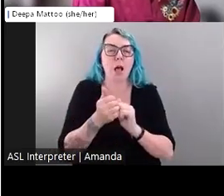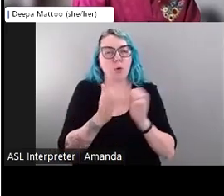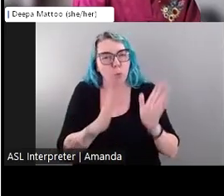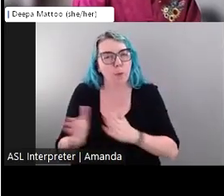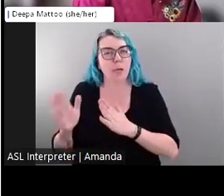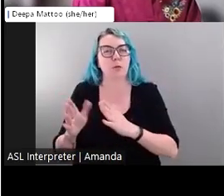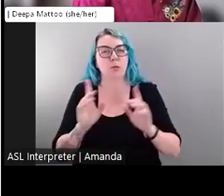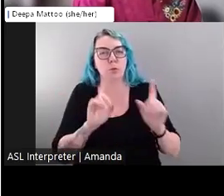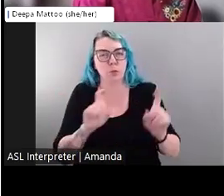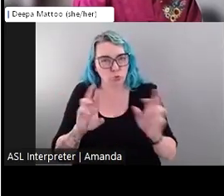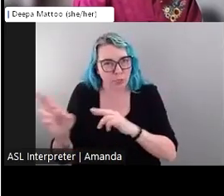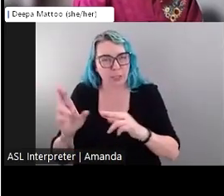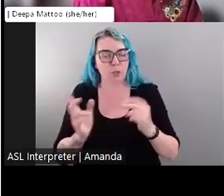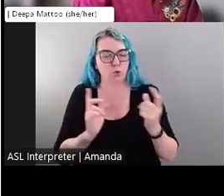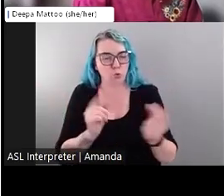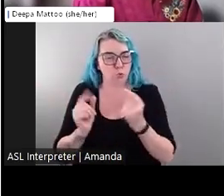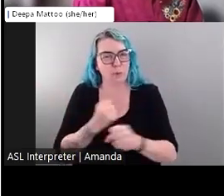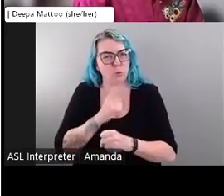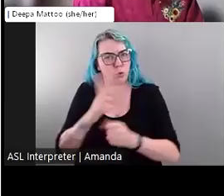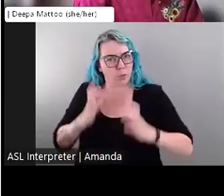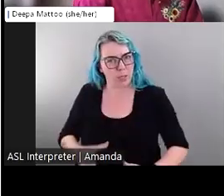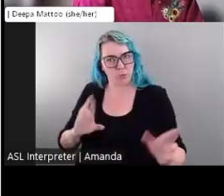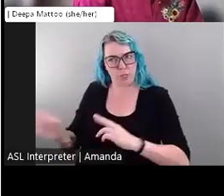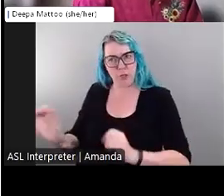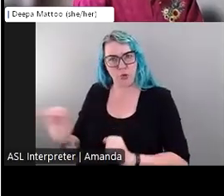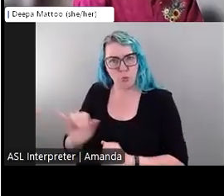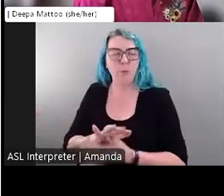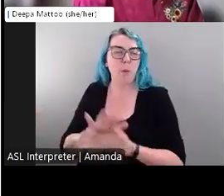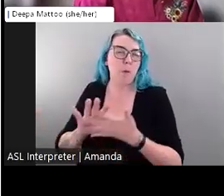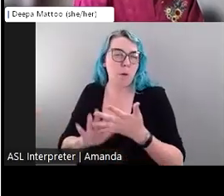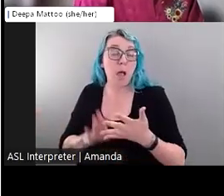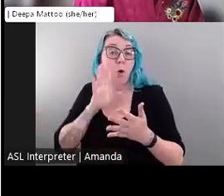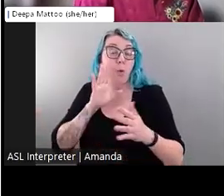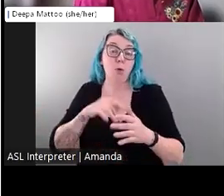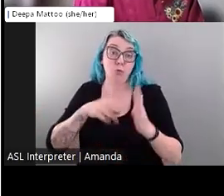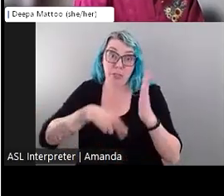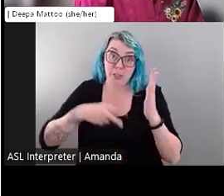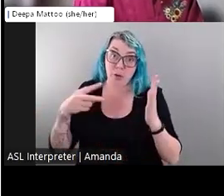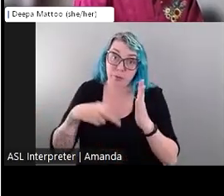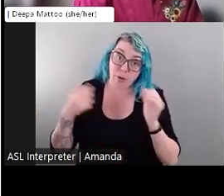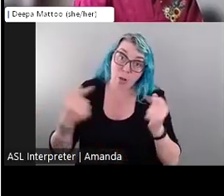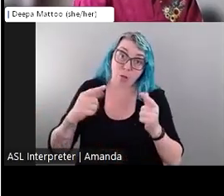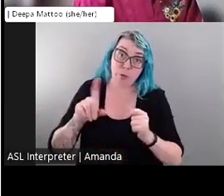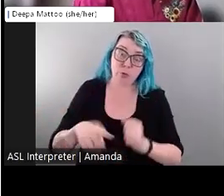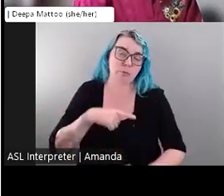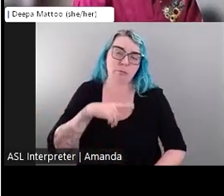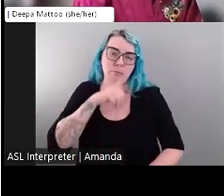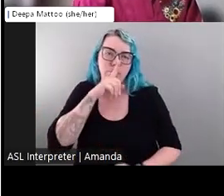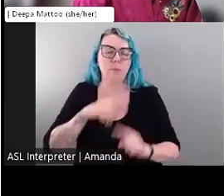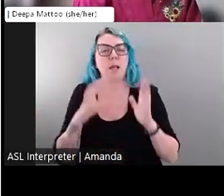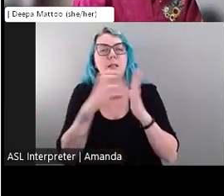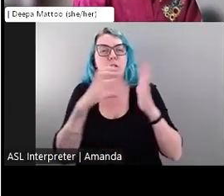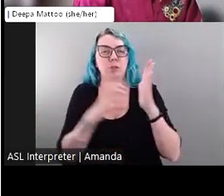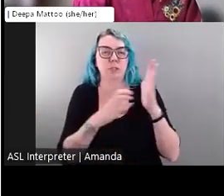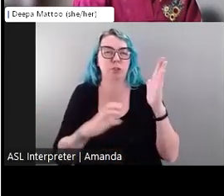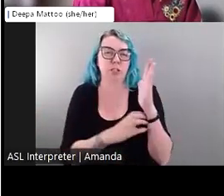their clients. I won't read through all of the questions, but I will briefly explain what each section focuses on.